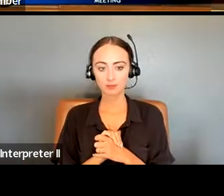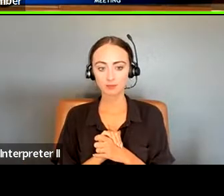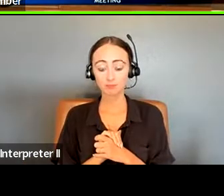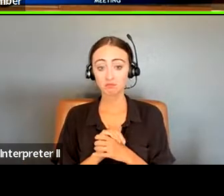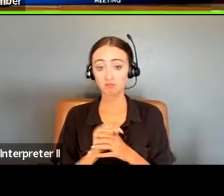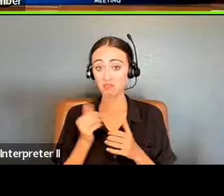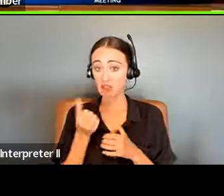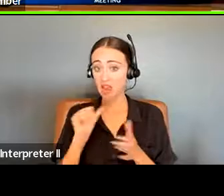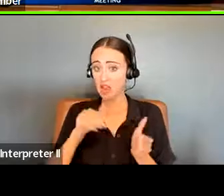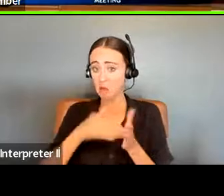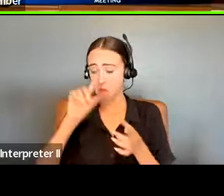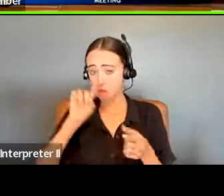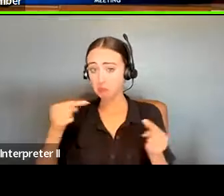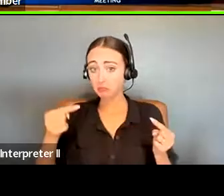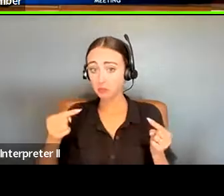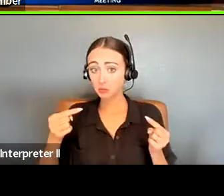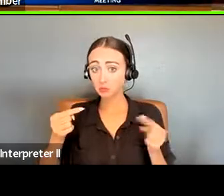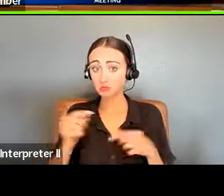Are there any opposed?